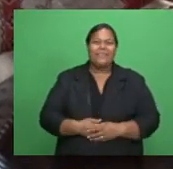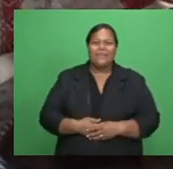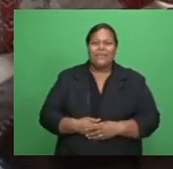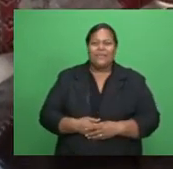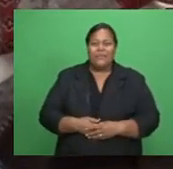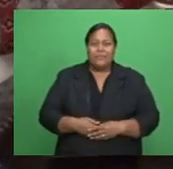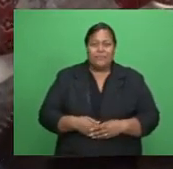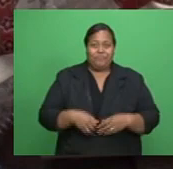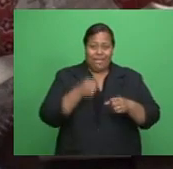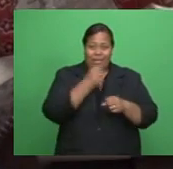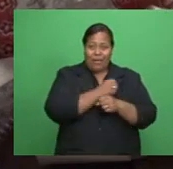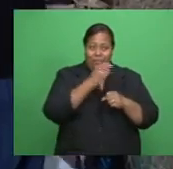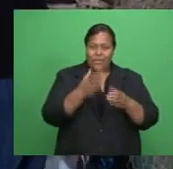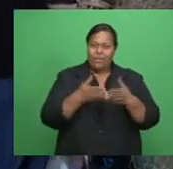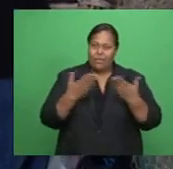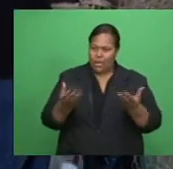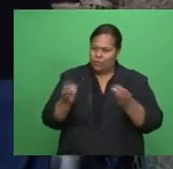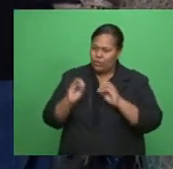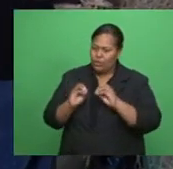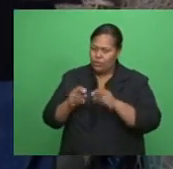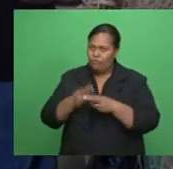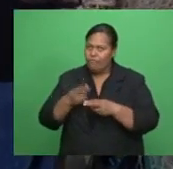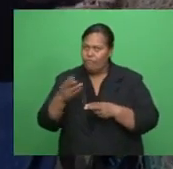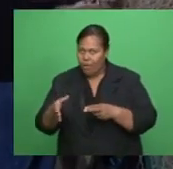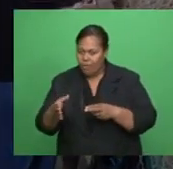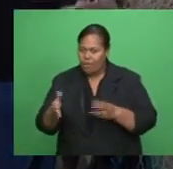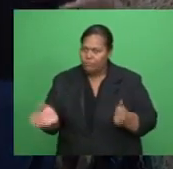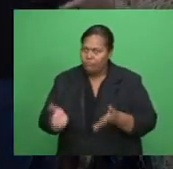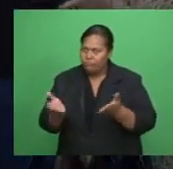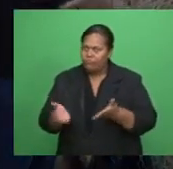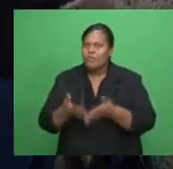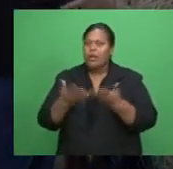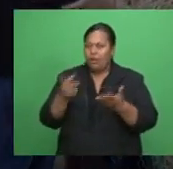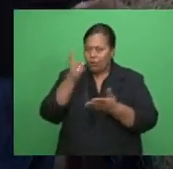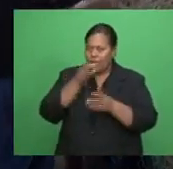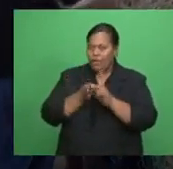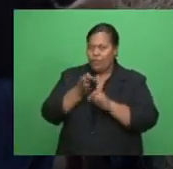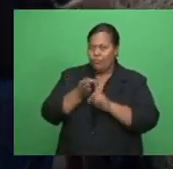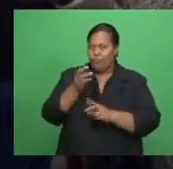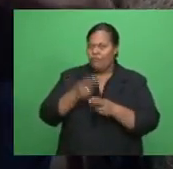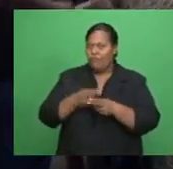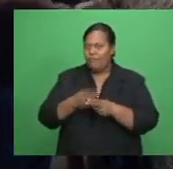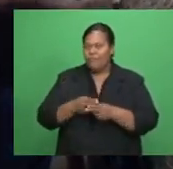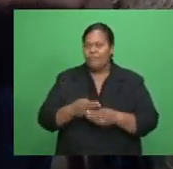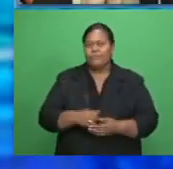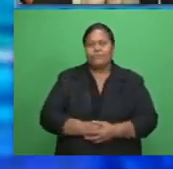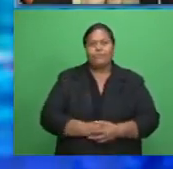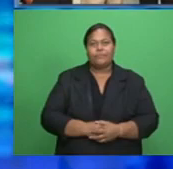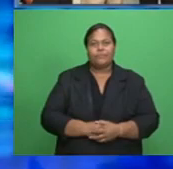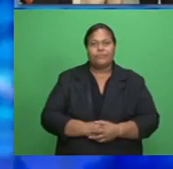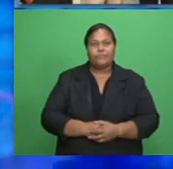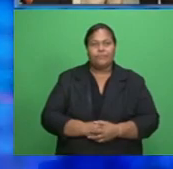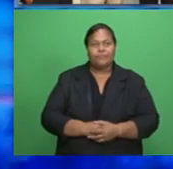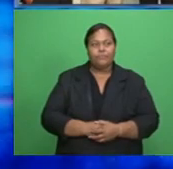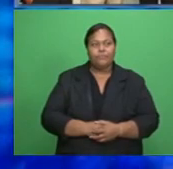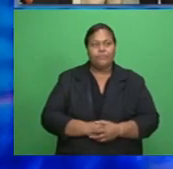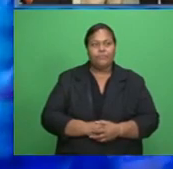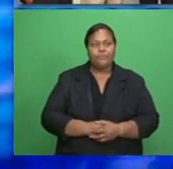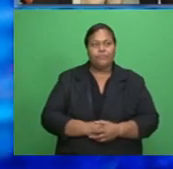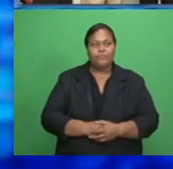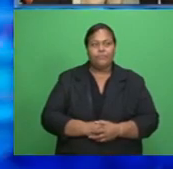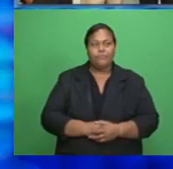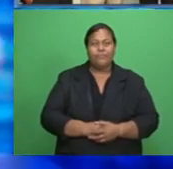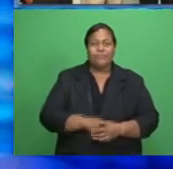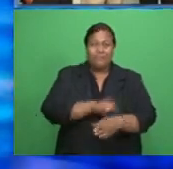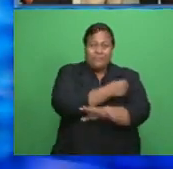farmers, resulting in new methods being utilized to increase yield. Kritika Kumar, FBC News. The Maritime Safety Authority